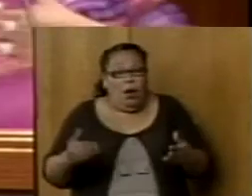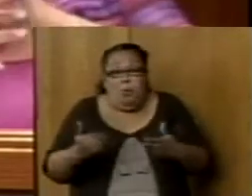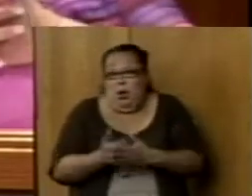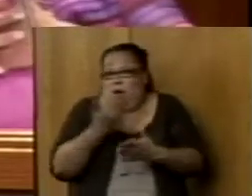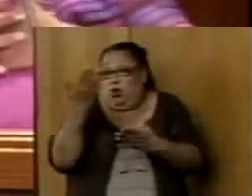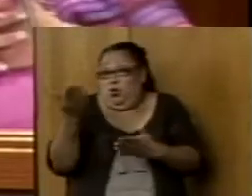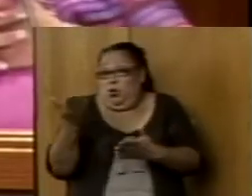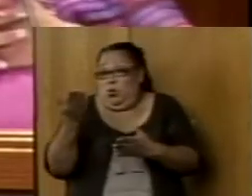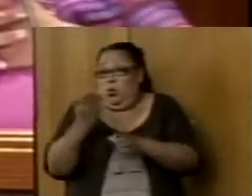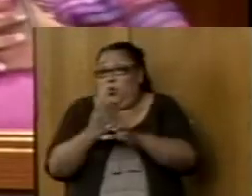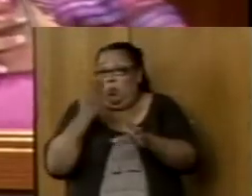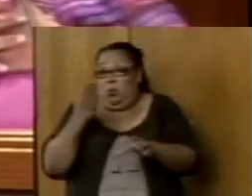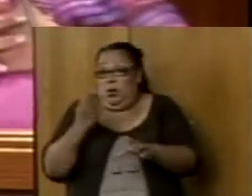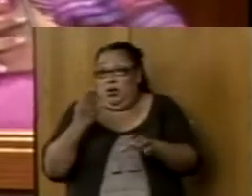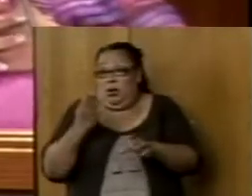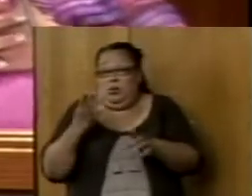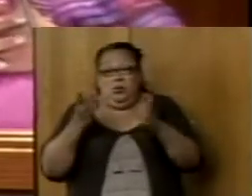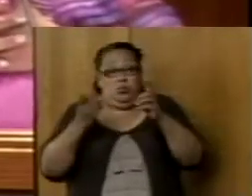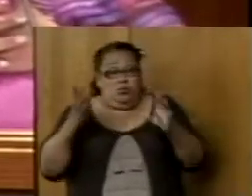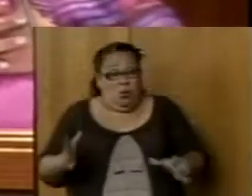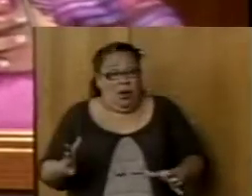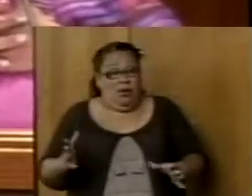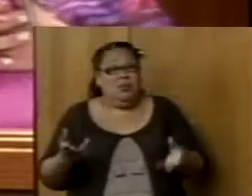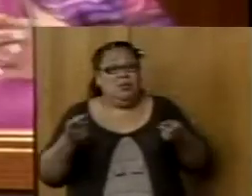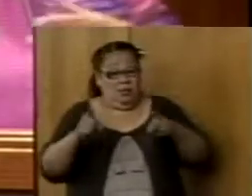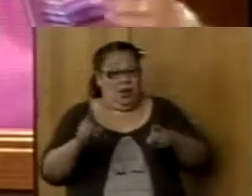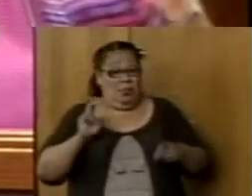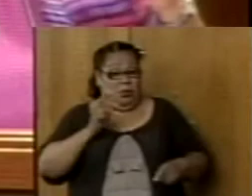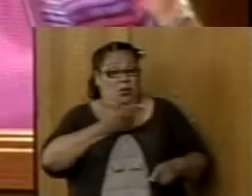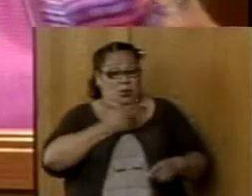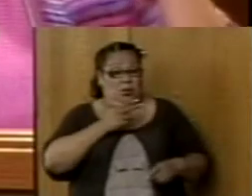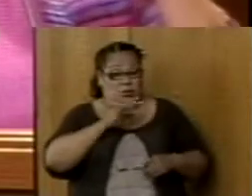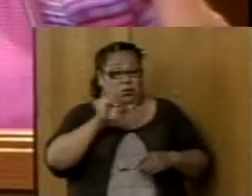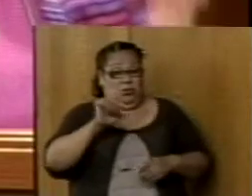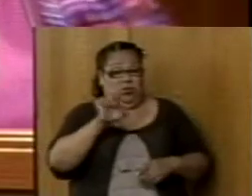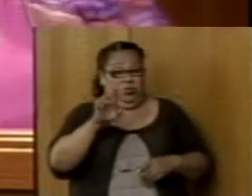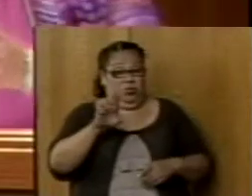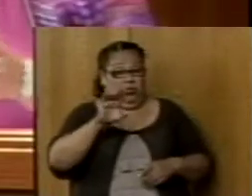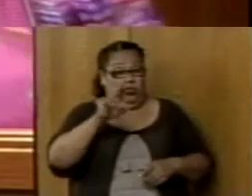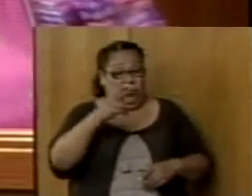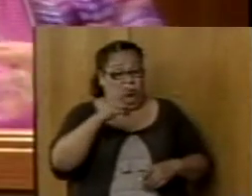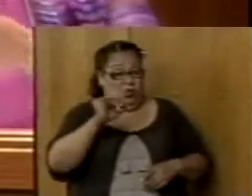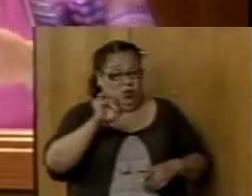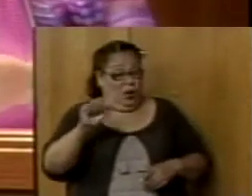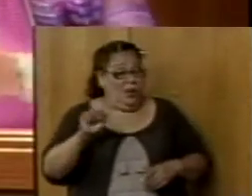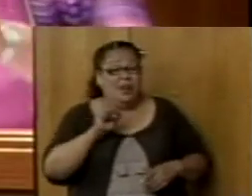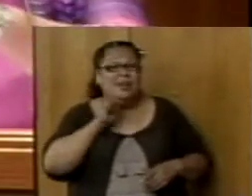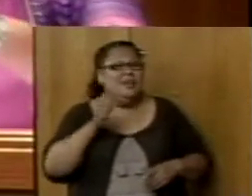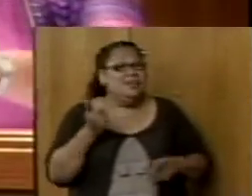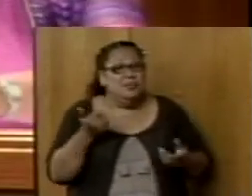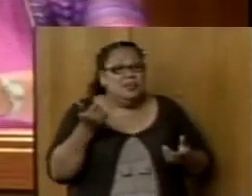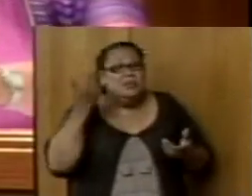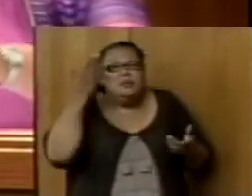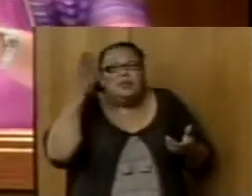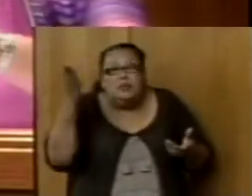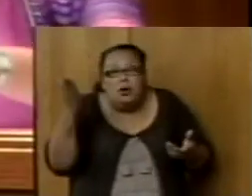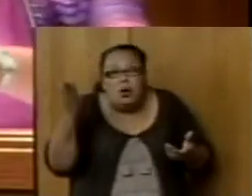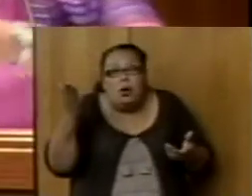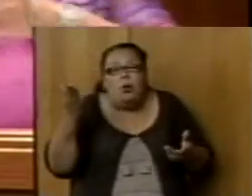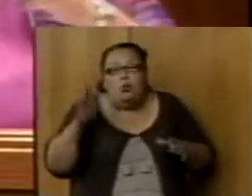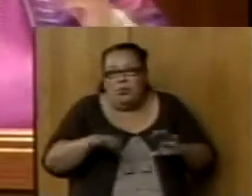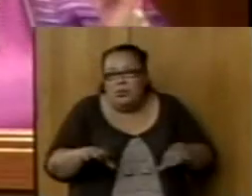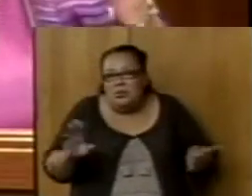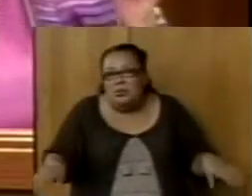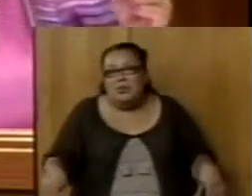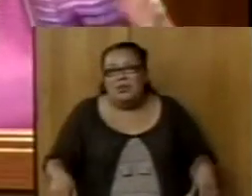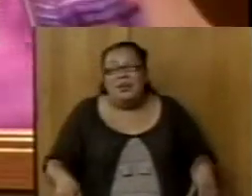driver, my concern and my fear, because it happened to us in junior high, the new bus driver doesn't know the route, doesn't know the children. He's